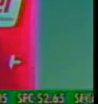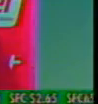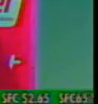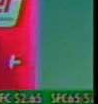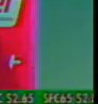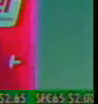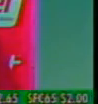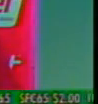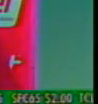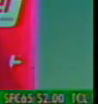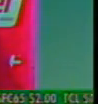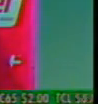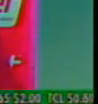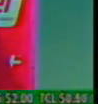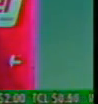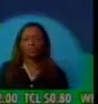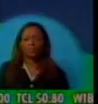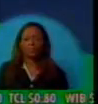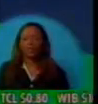have choice.